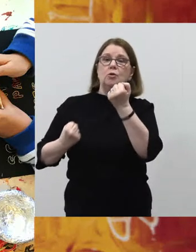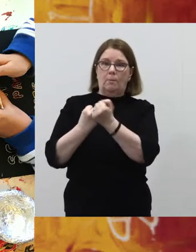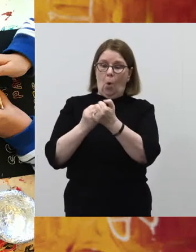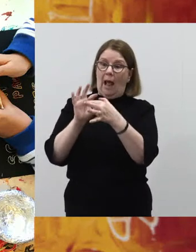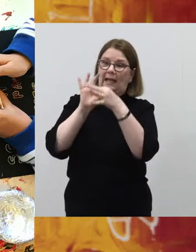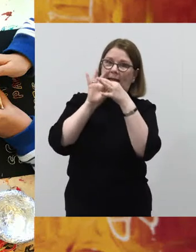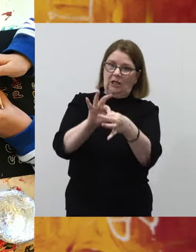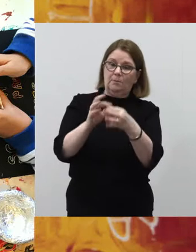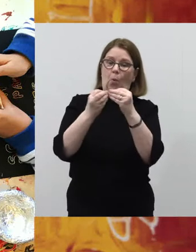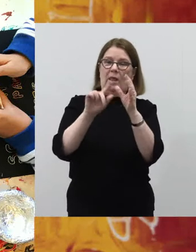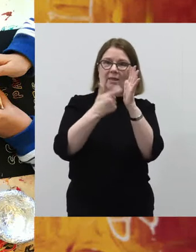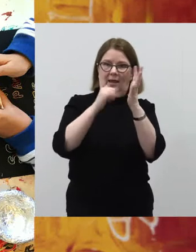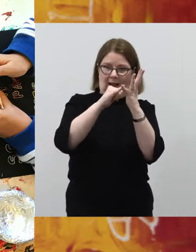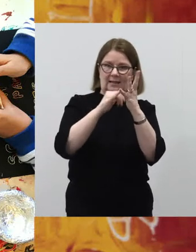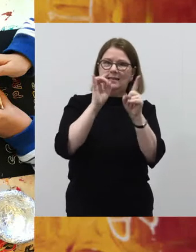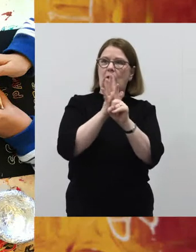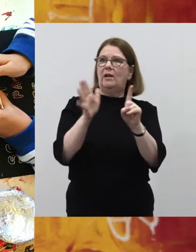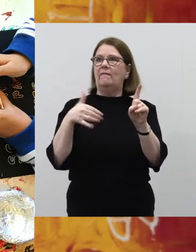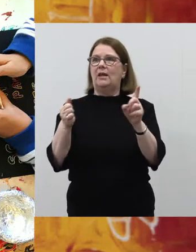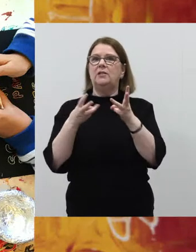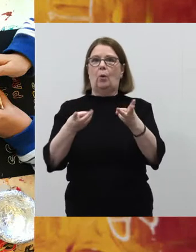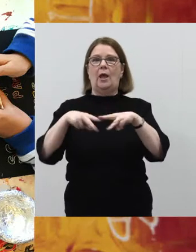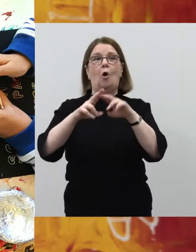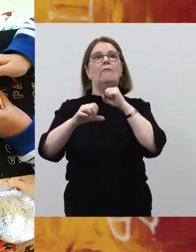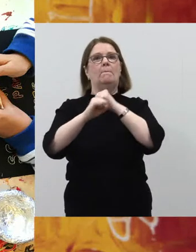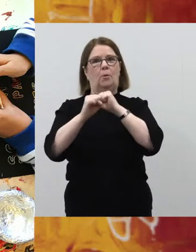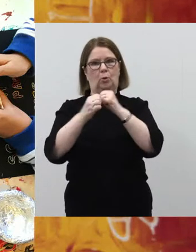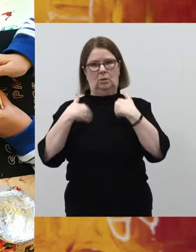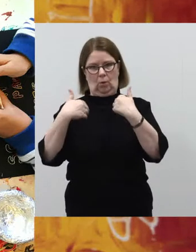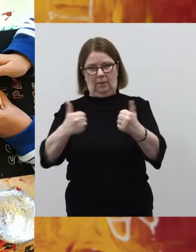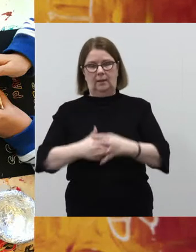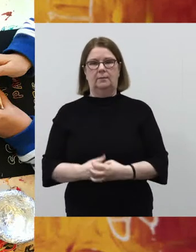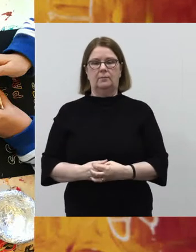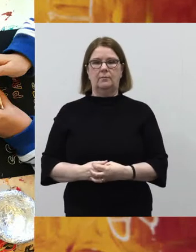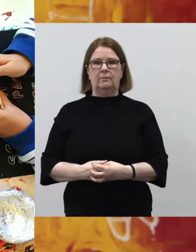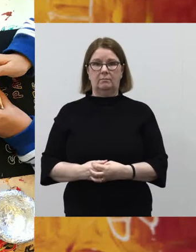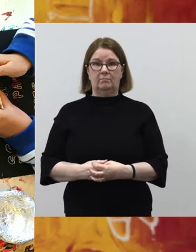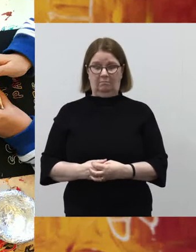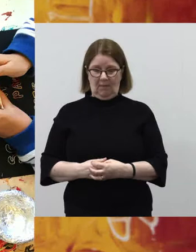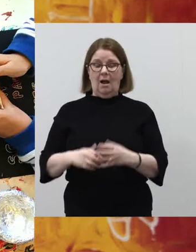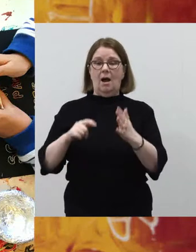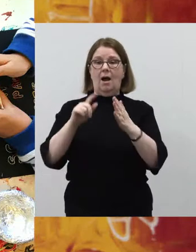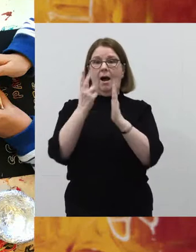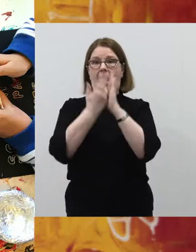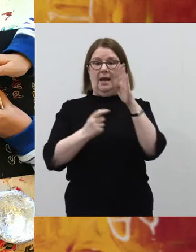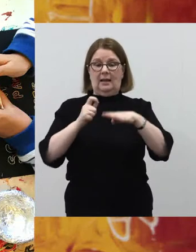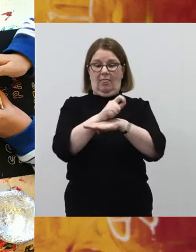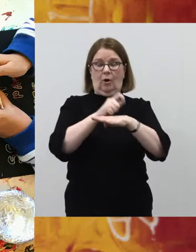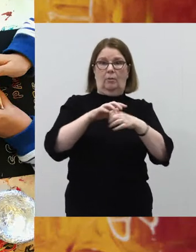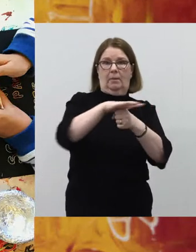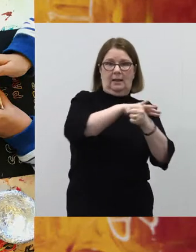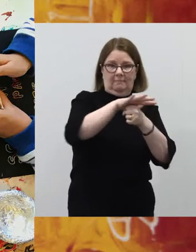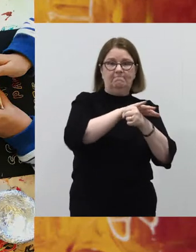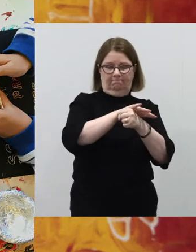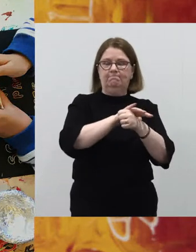that enable us to deal with the difficult issues in our lives and find a balance that promotes well-being. The